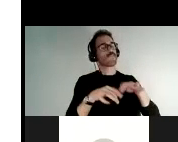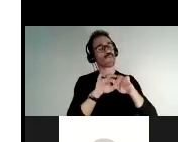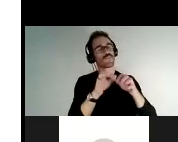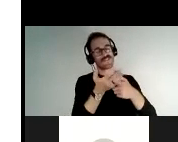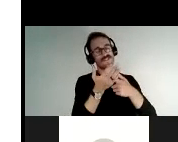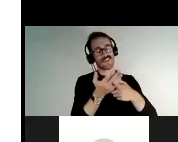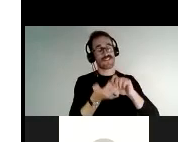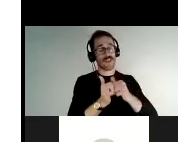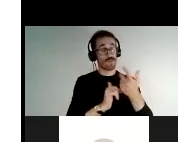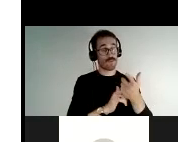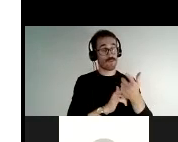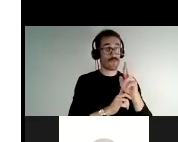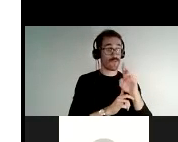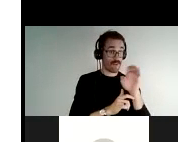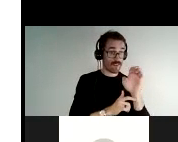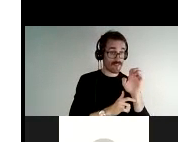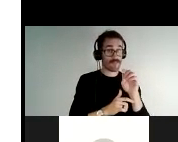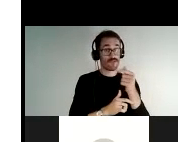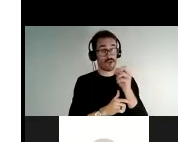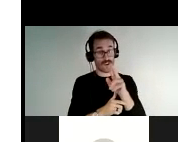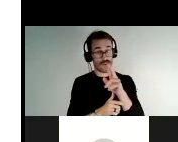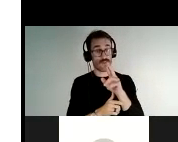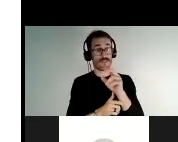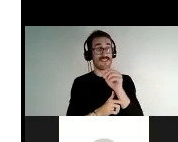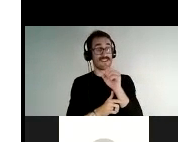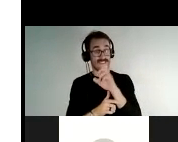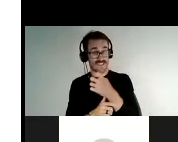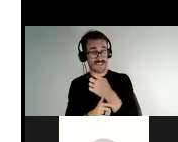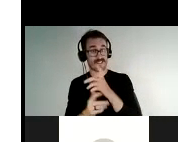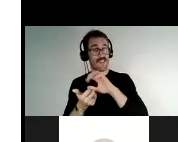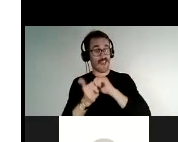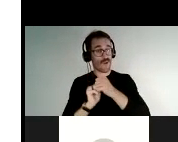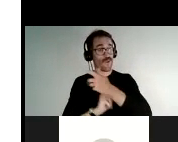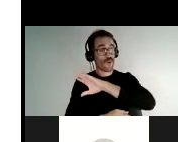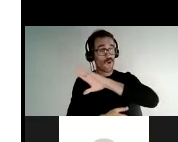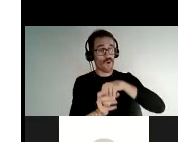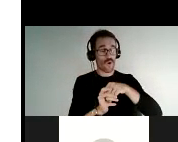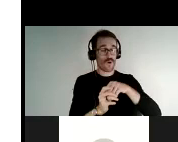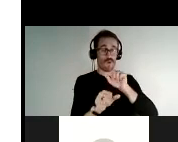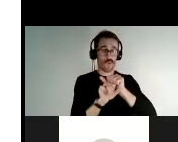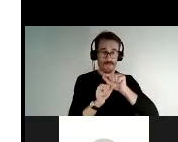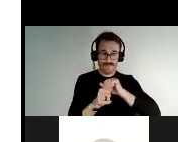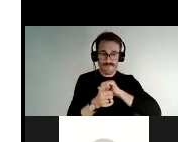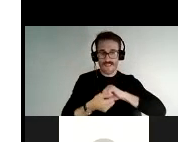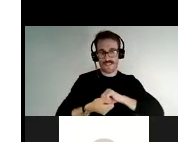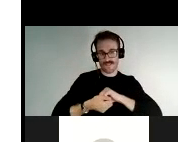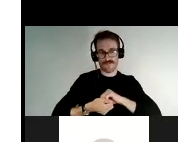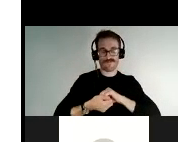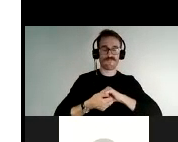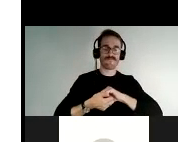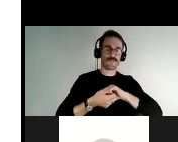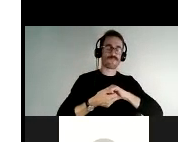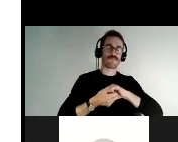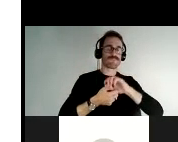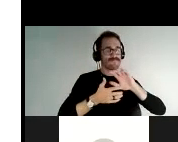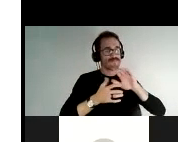gender or sex interact with our sexuality and our gender identity. And that's